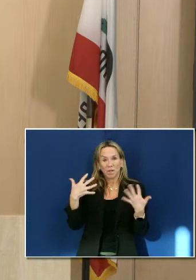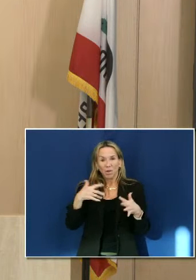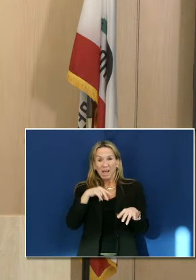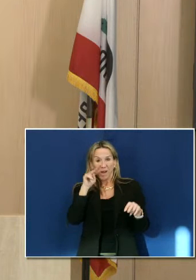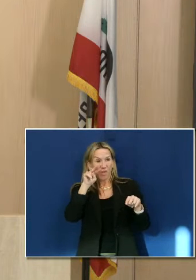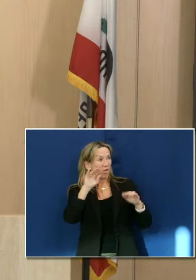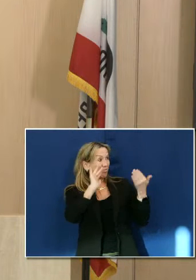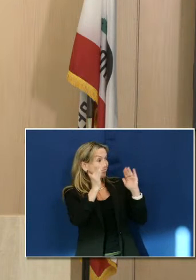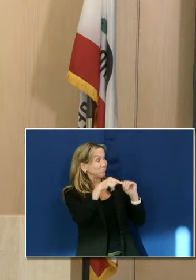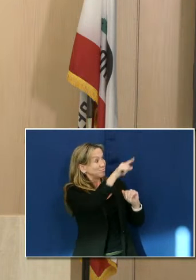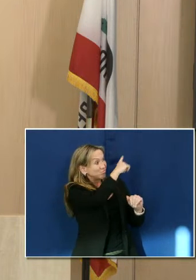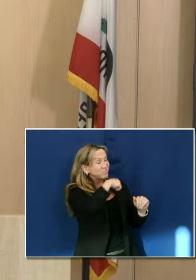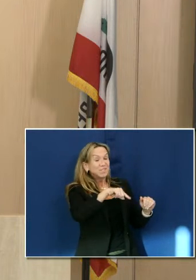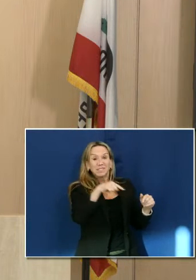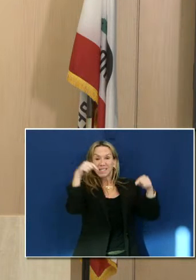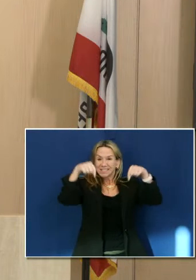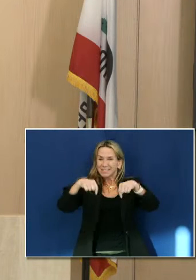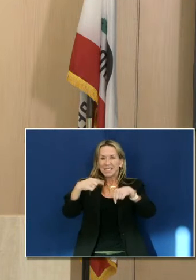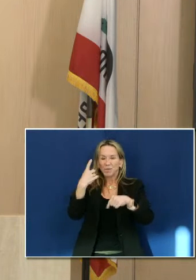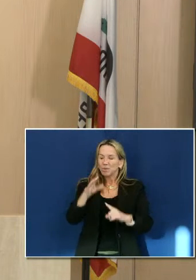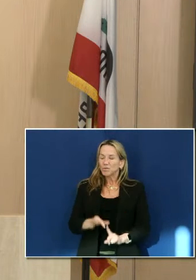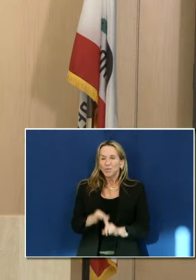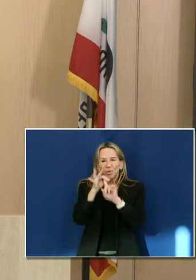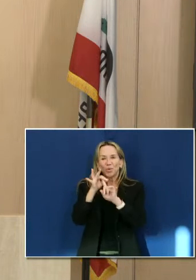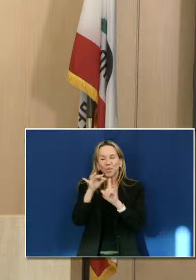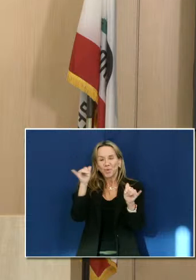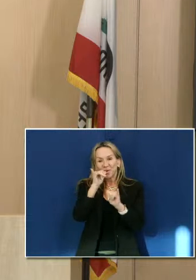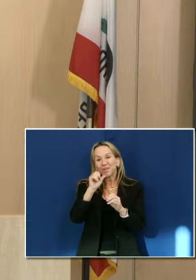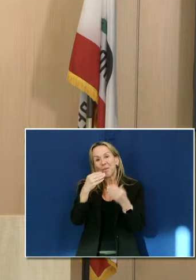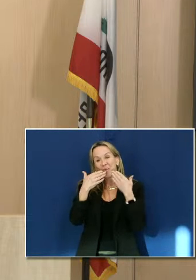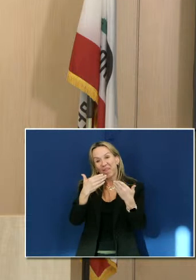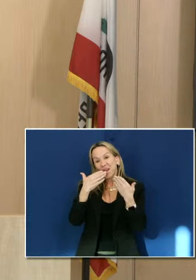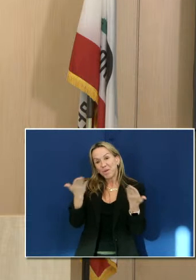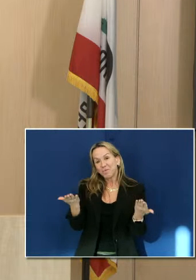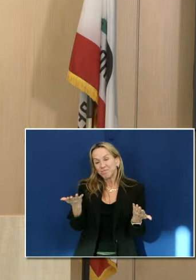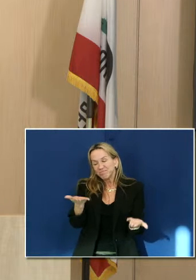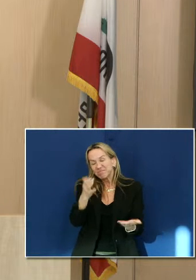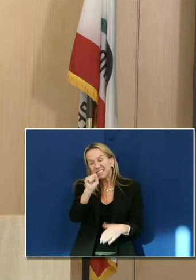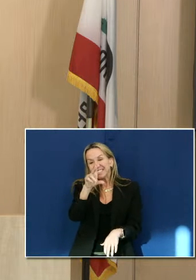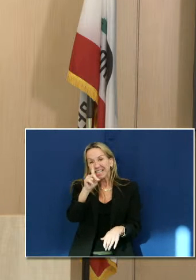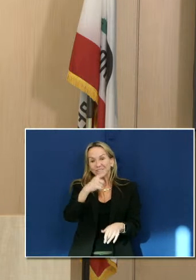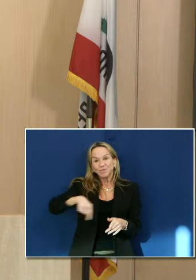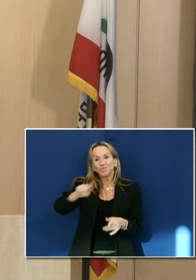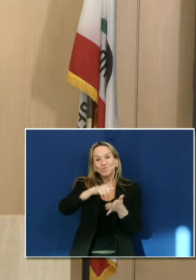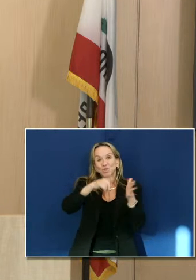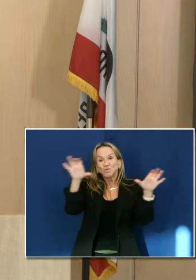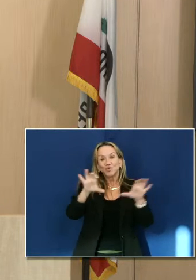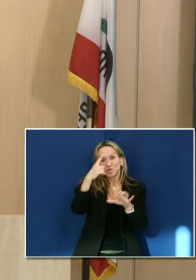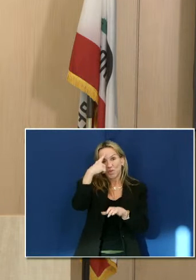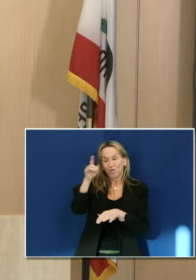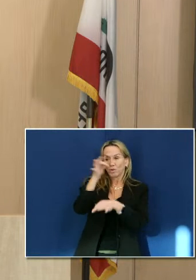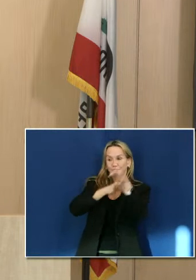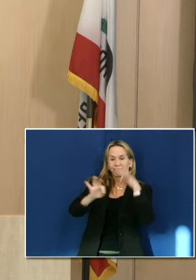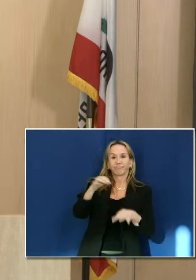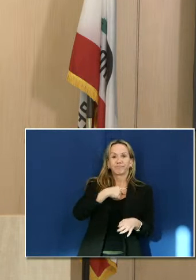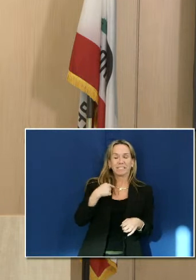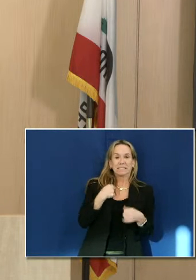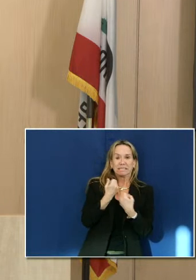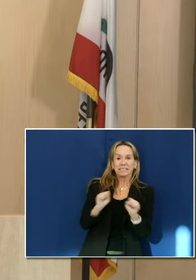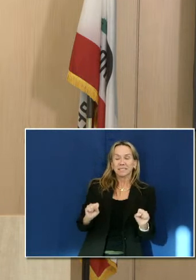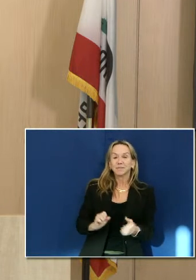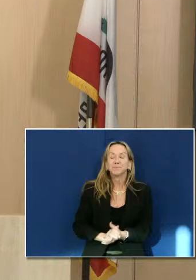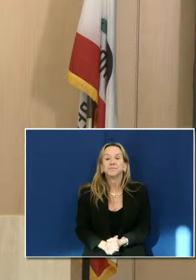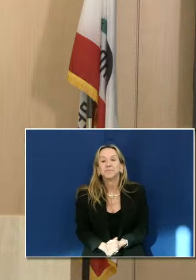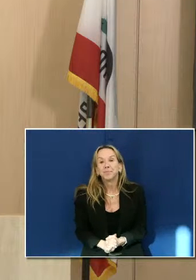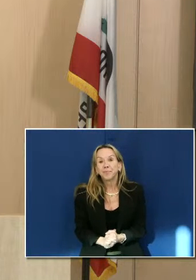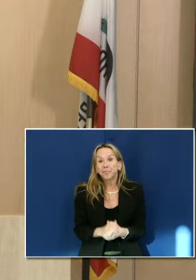other collaborations. This one is special. So thank you for all the work that you all have provided to us. I have but a few brief points